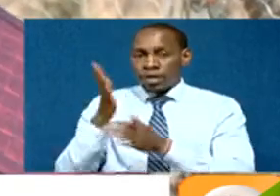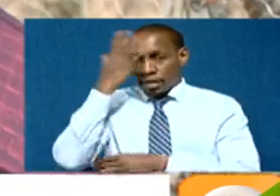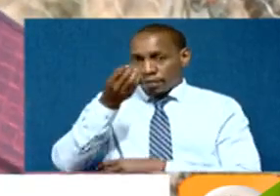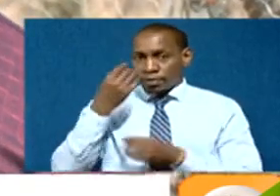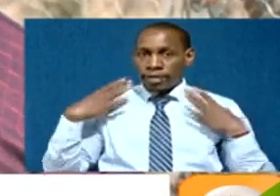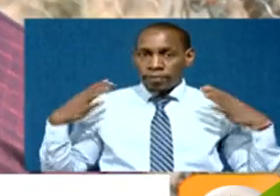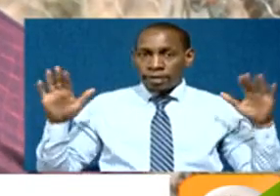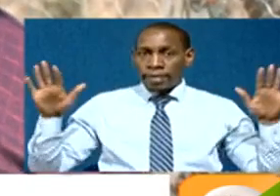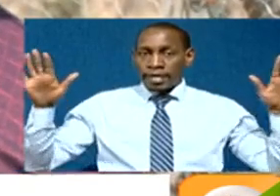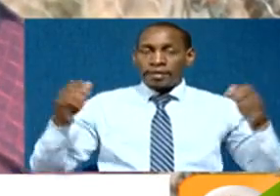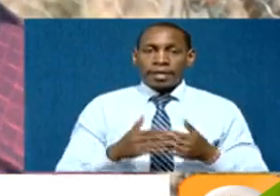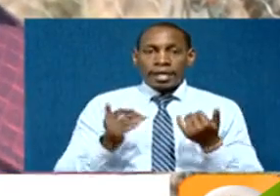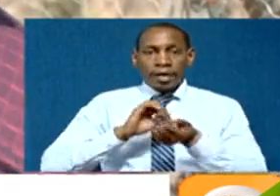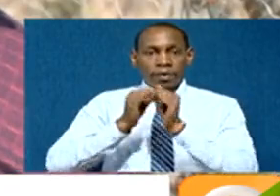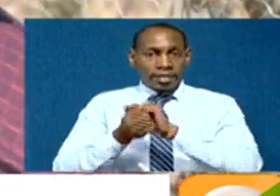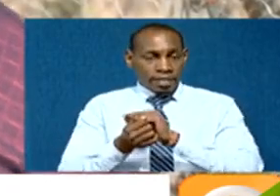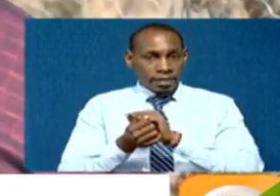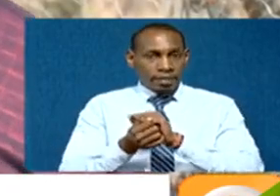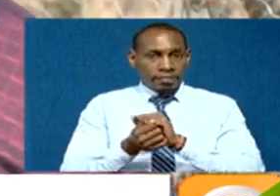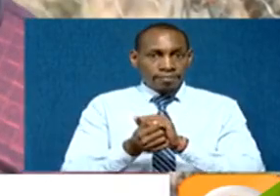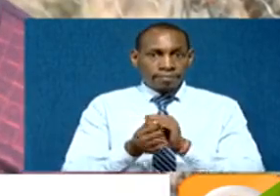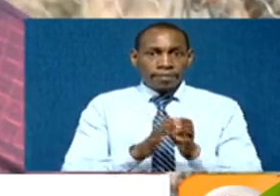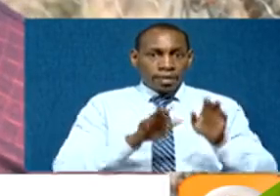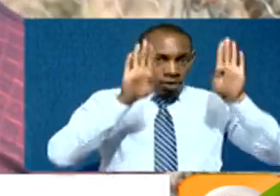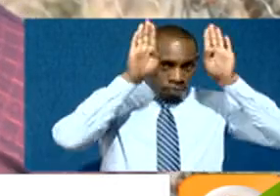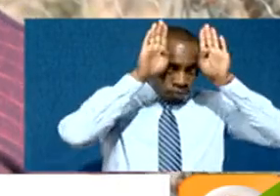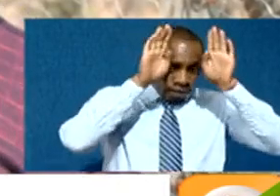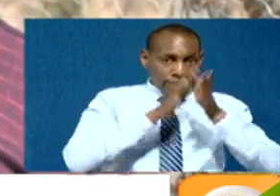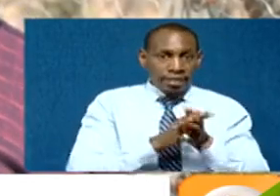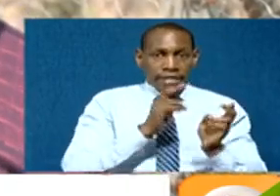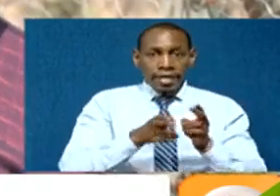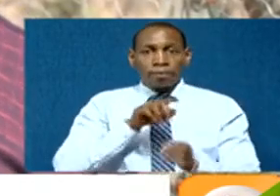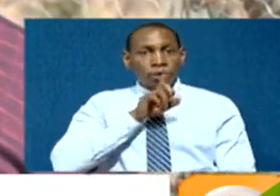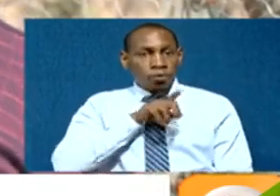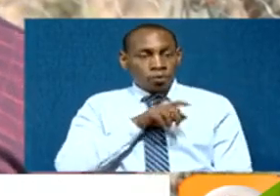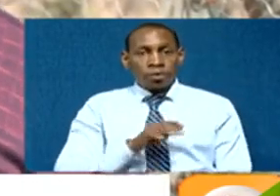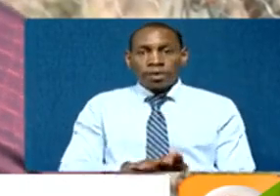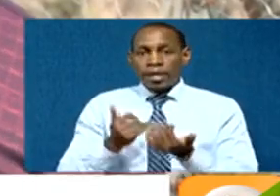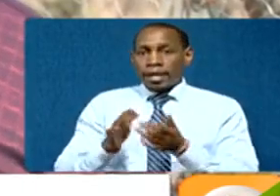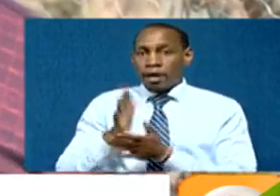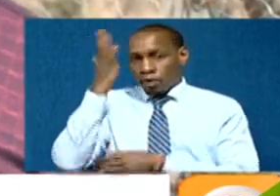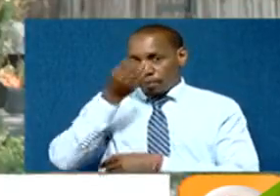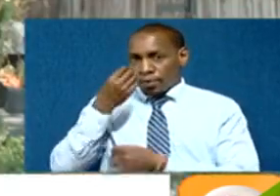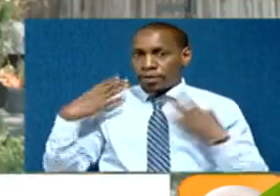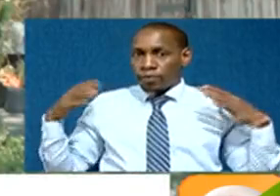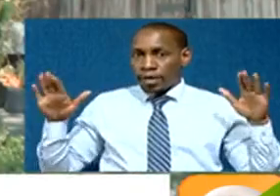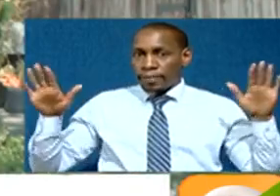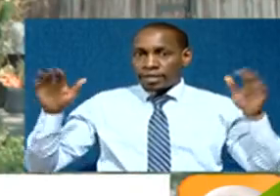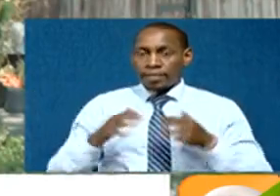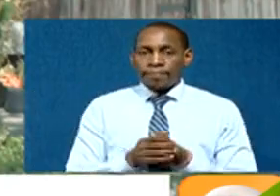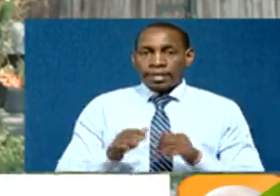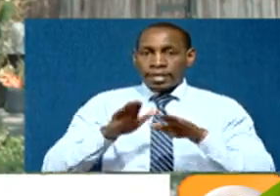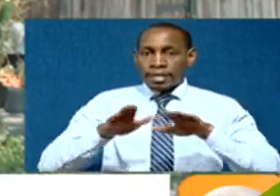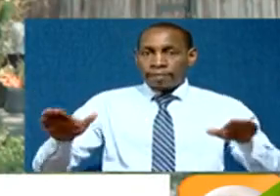birds. So I changed from rabbits, the normal chicken, to ornamental birds. His